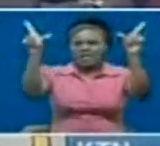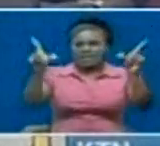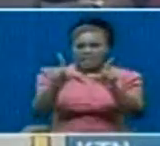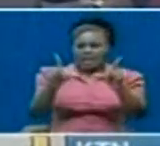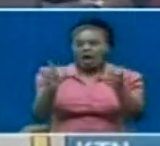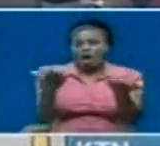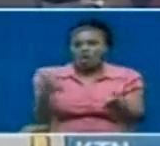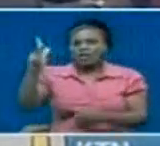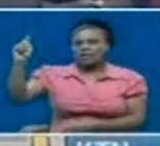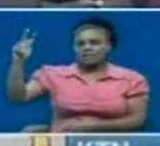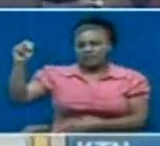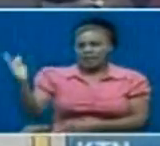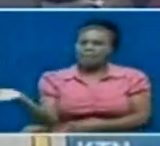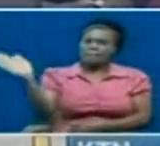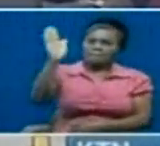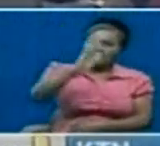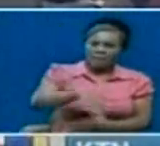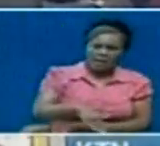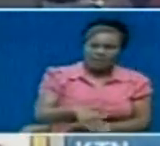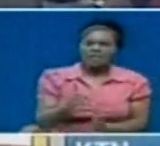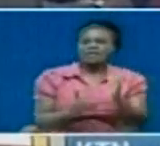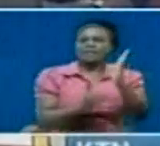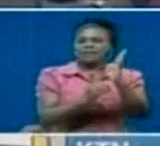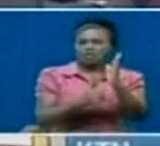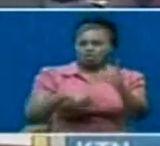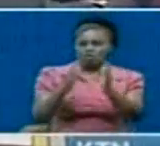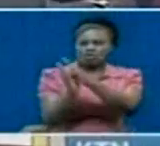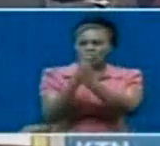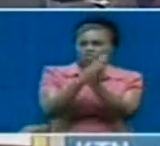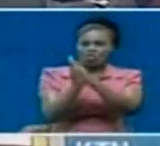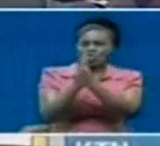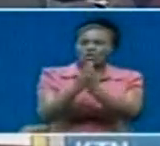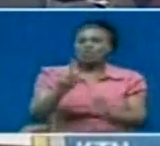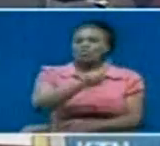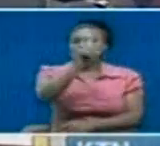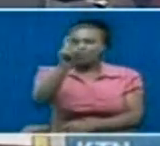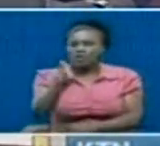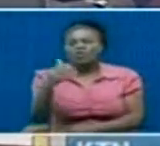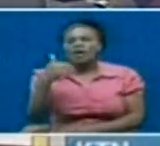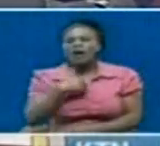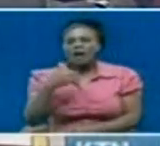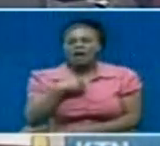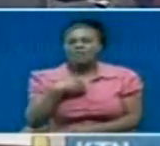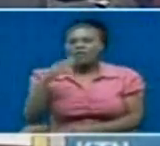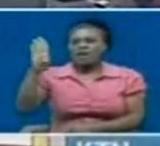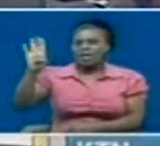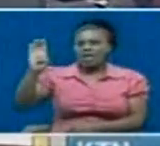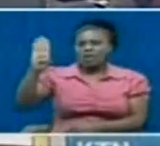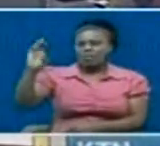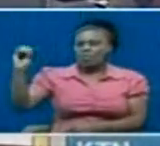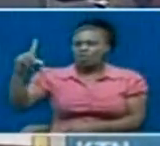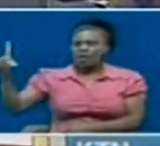and at KTN Kenya. Now back to this developing story. Even as the country grapples the questions of the Ebola preparedness,